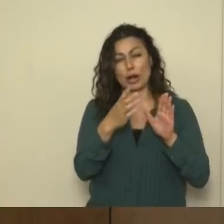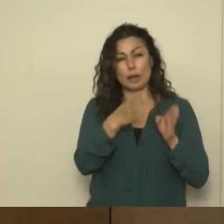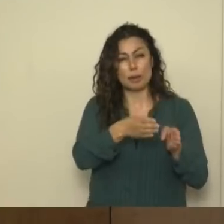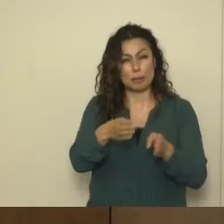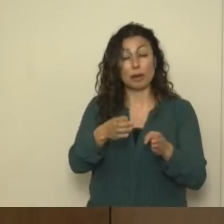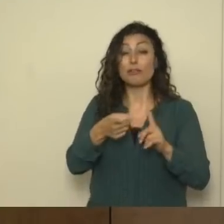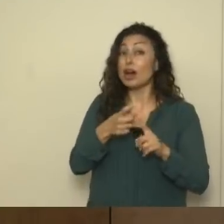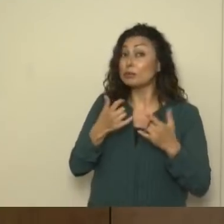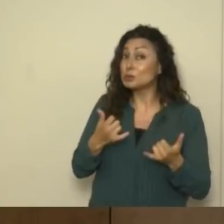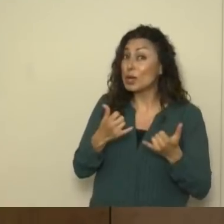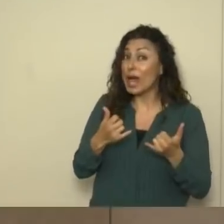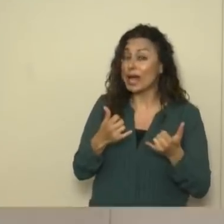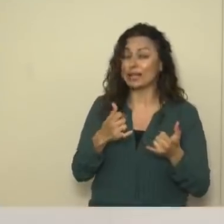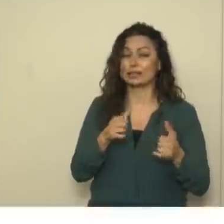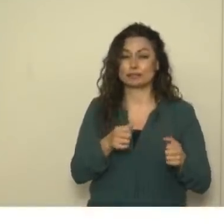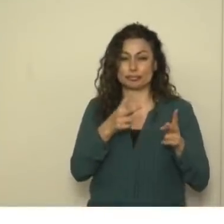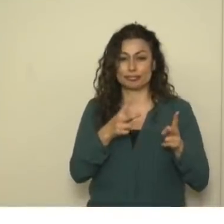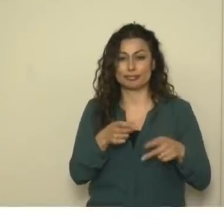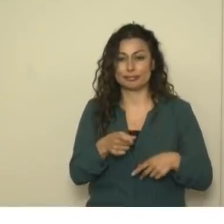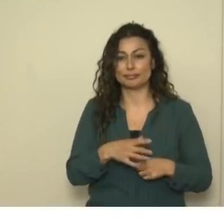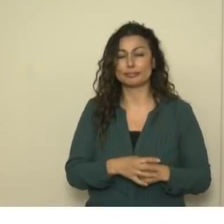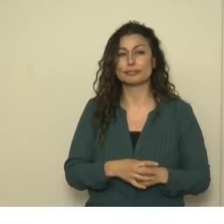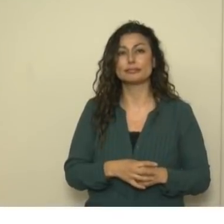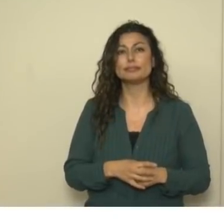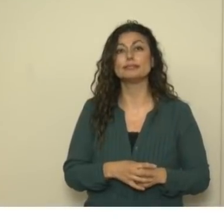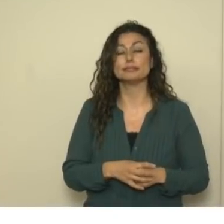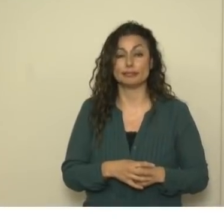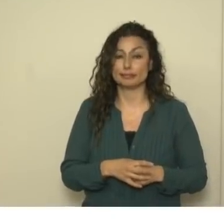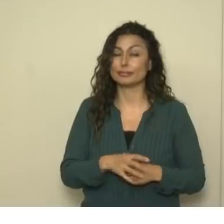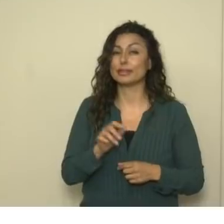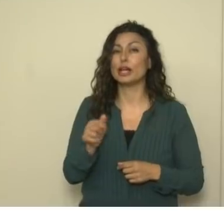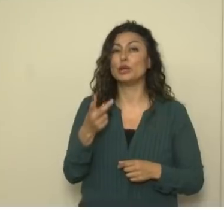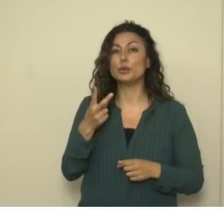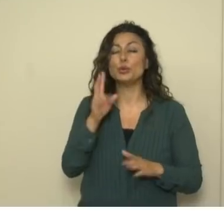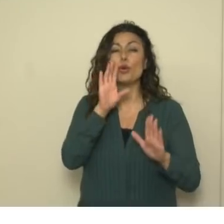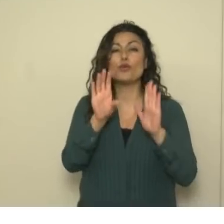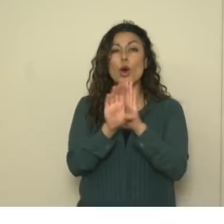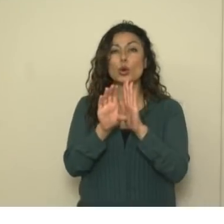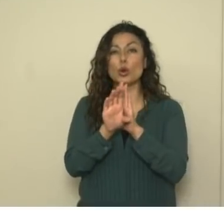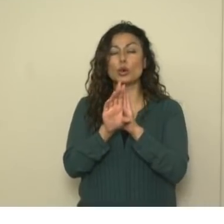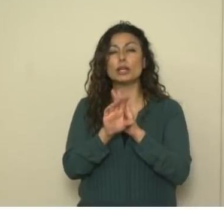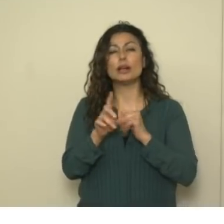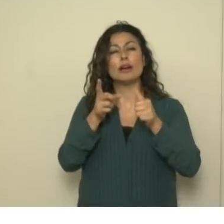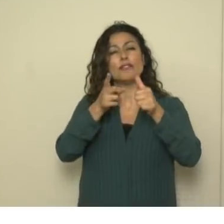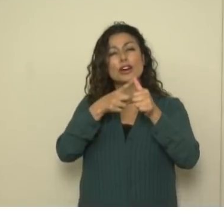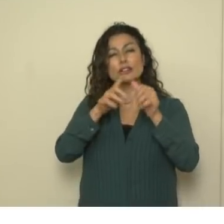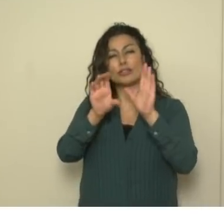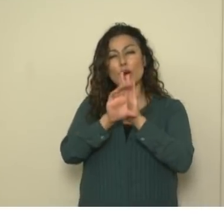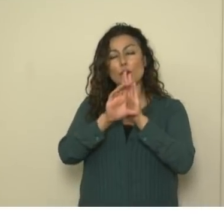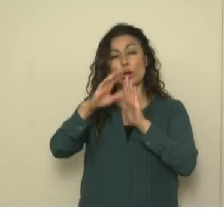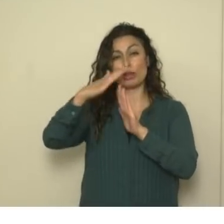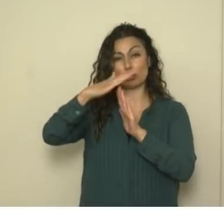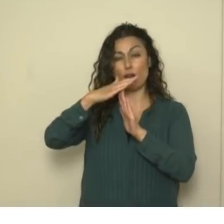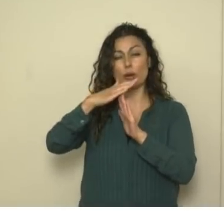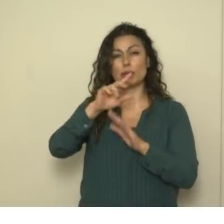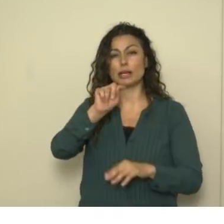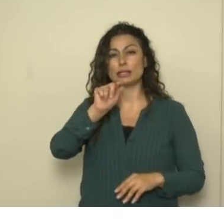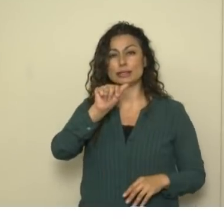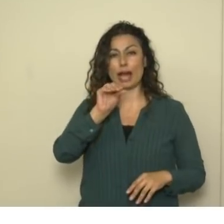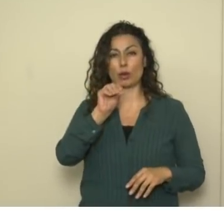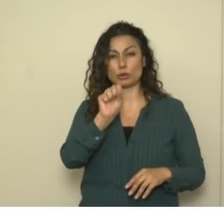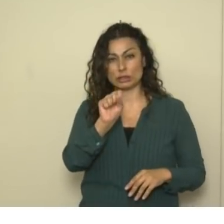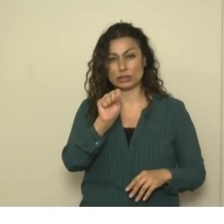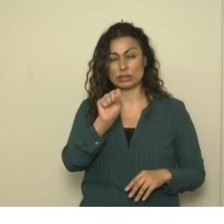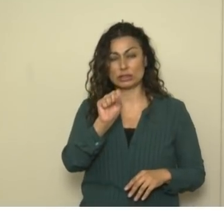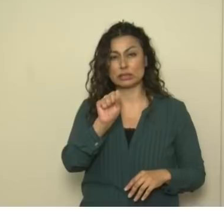from today. Do we have those up? Yes. All right. These are two photos. The first one on the top is Taos,